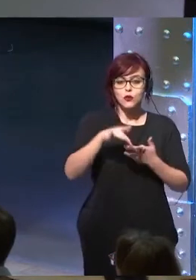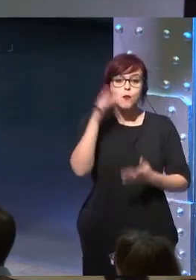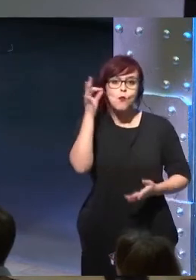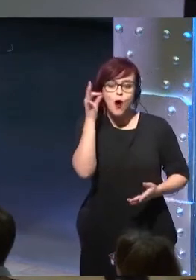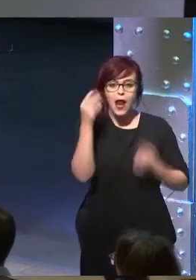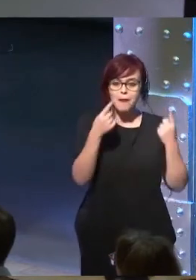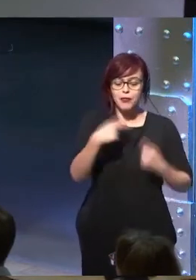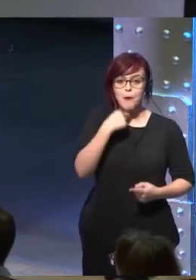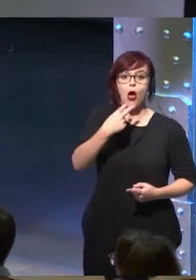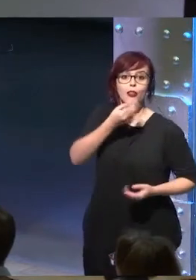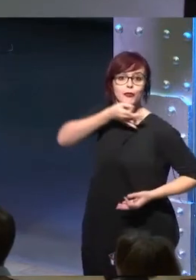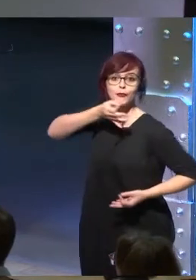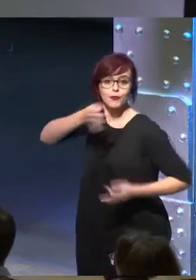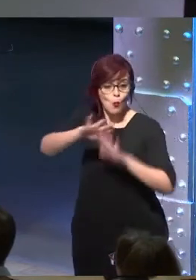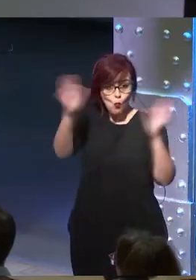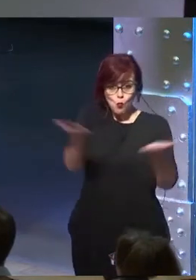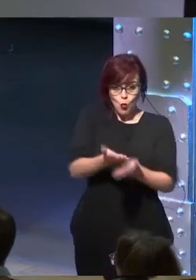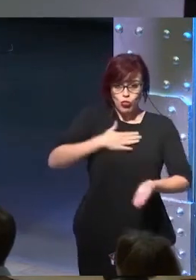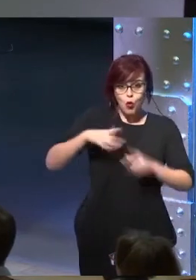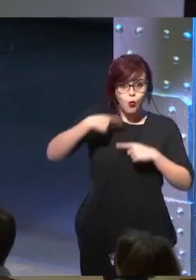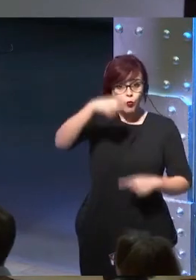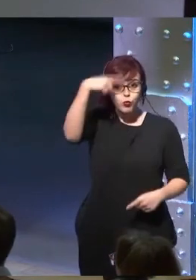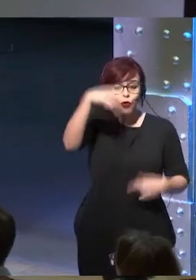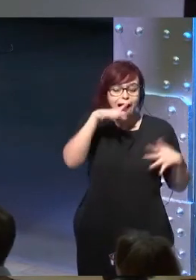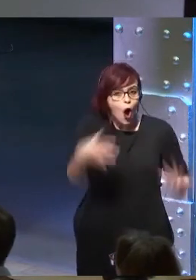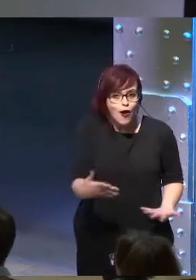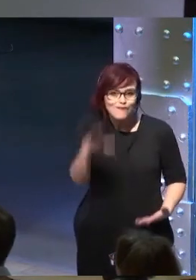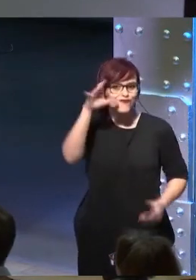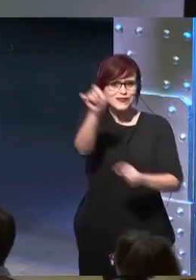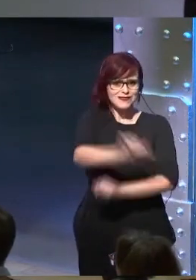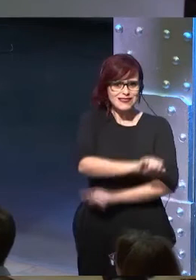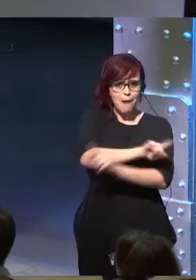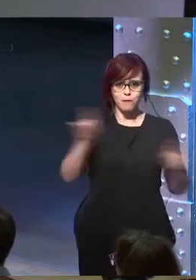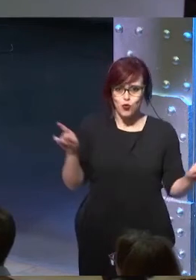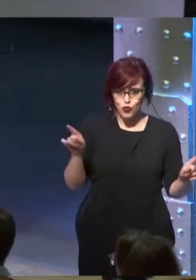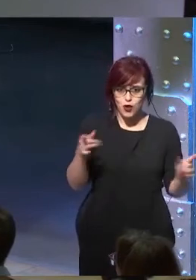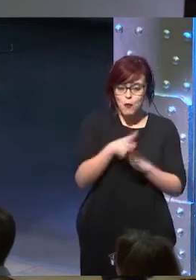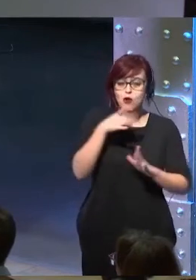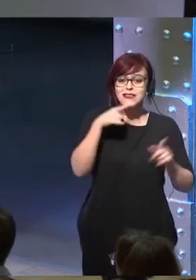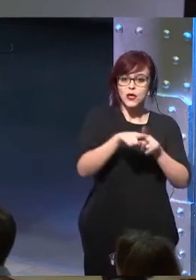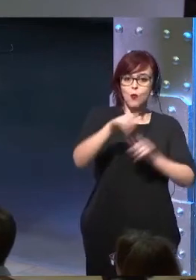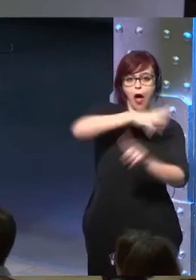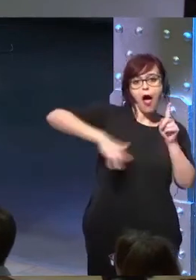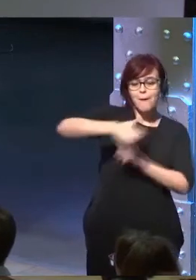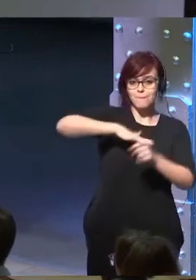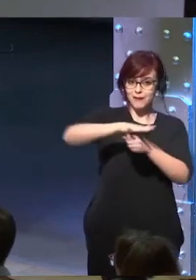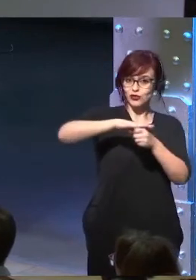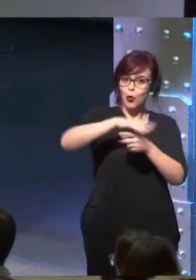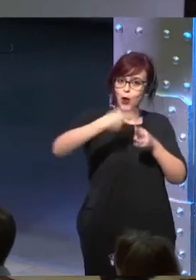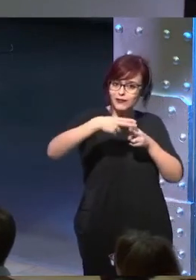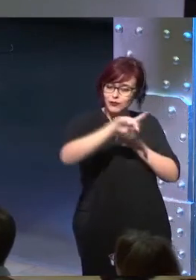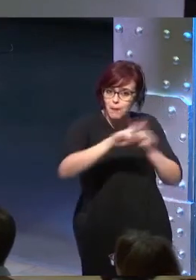own contemporary culture and in our own politics at every level, whether that's in the